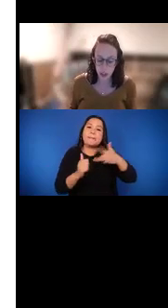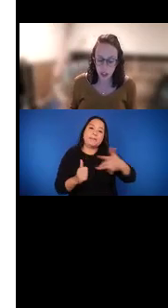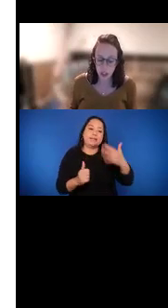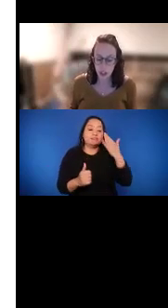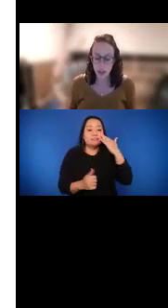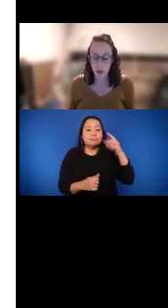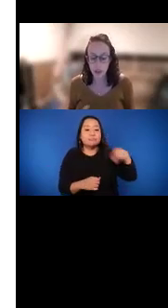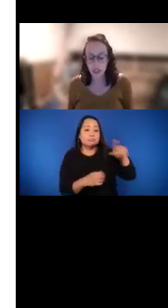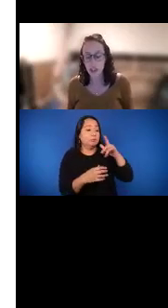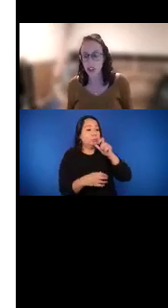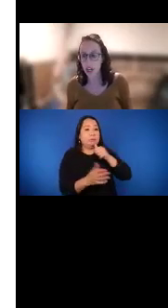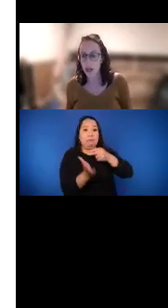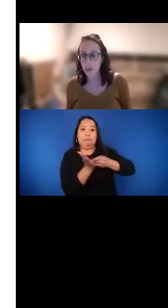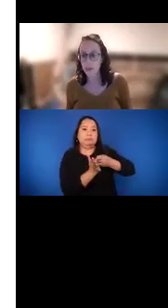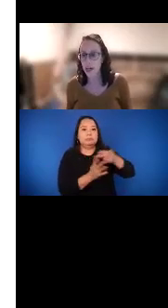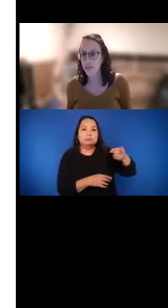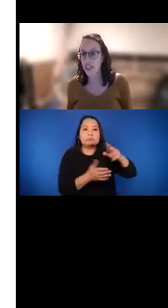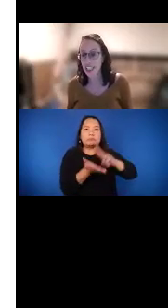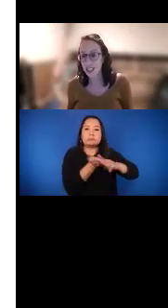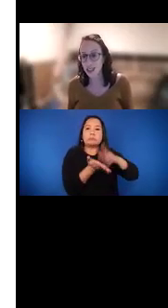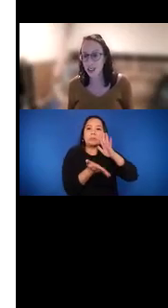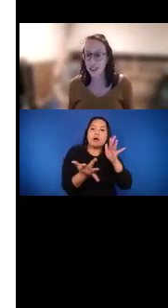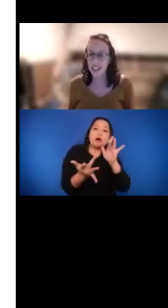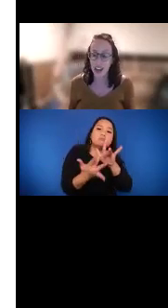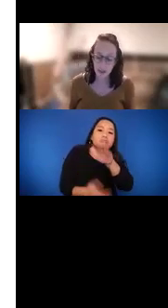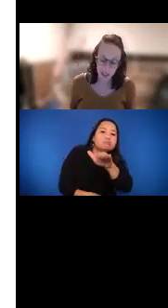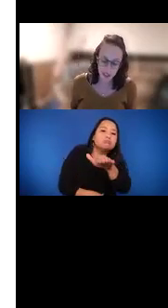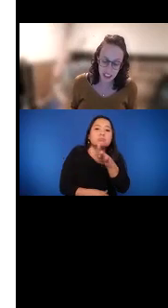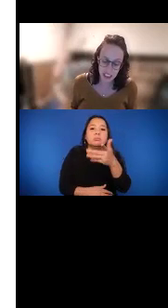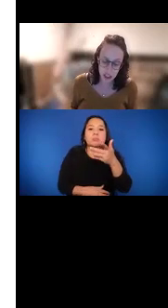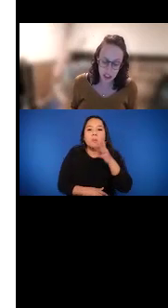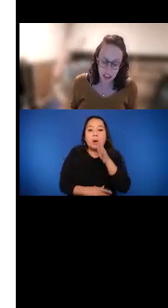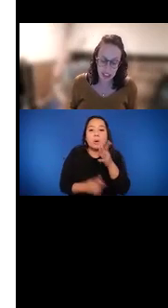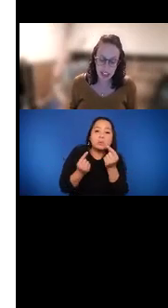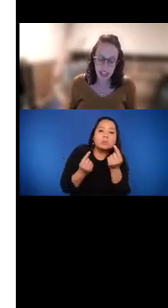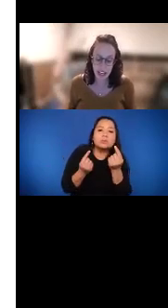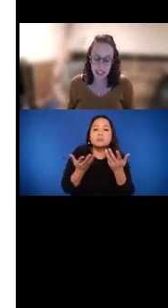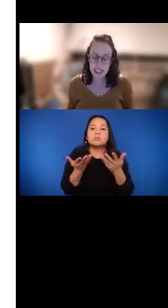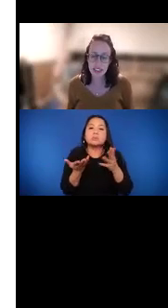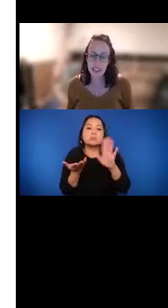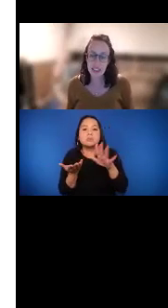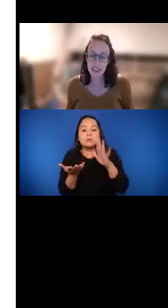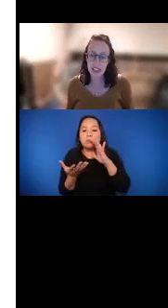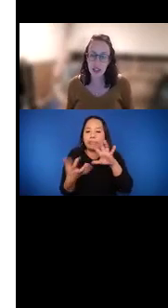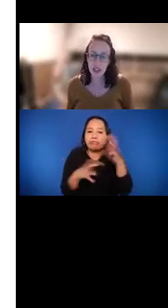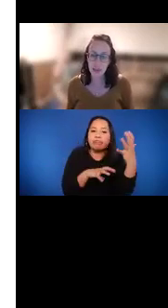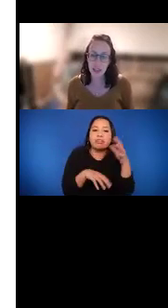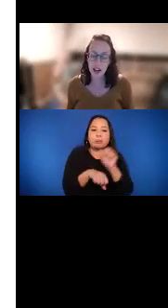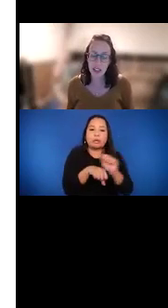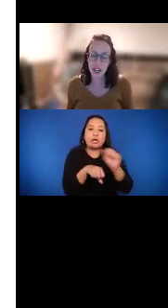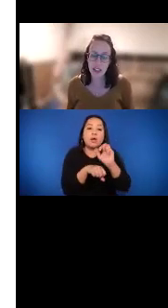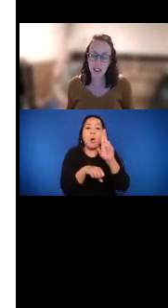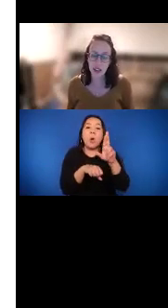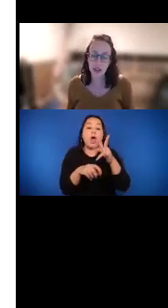sloppy work or leave the job unfinished or halfway finished. And they could